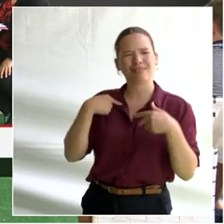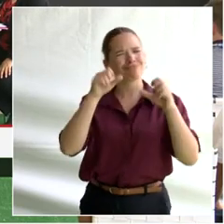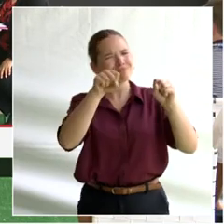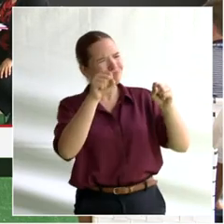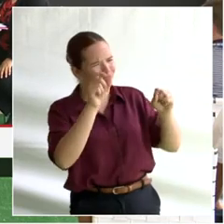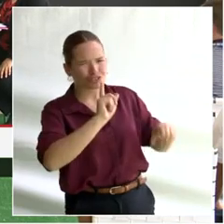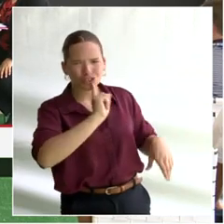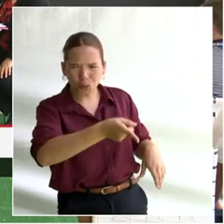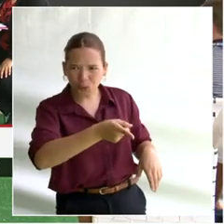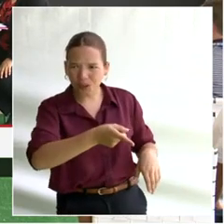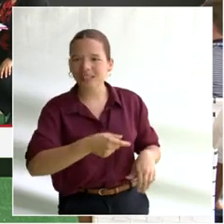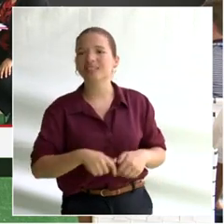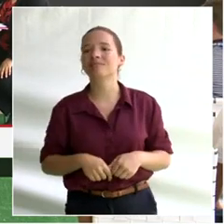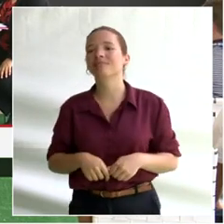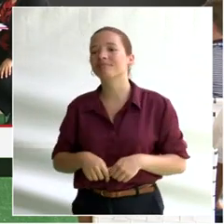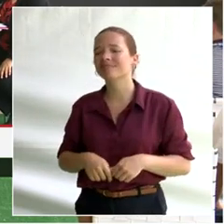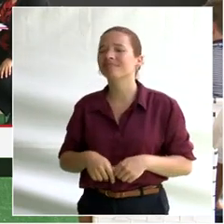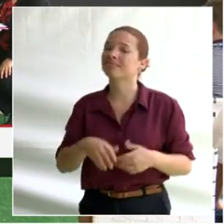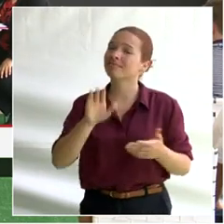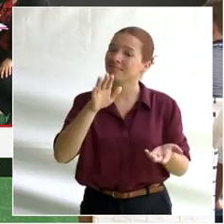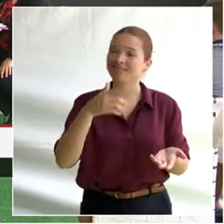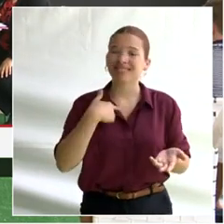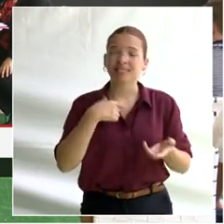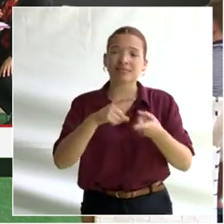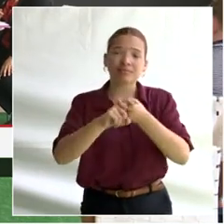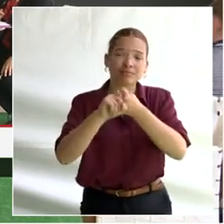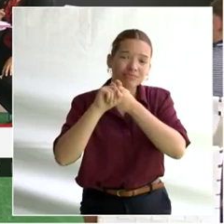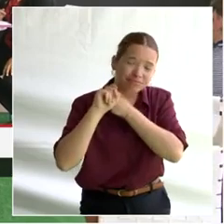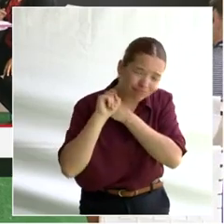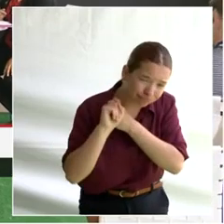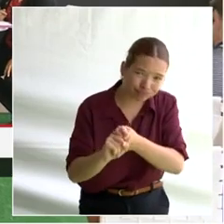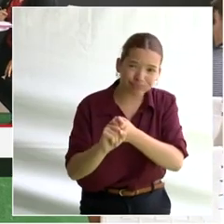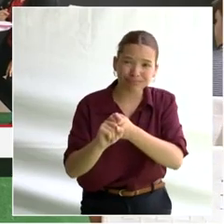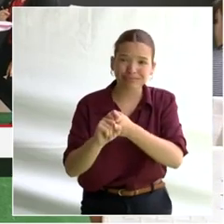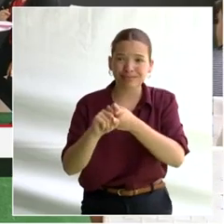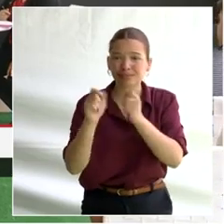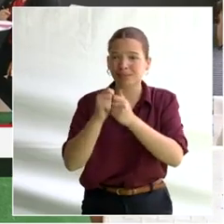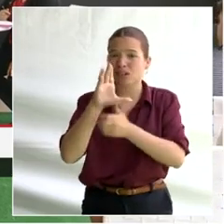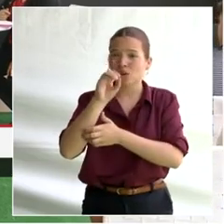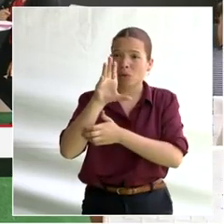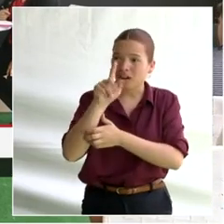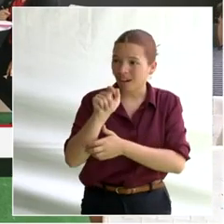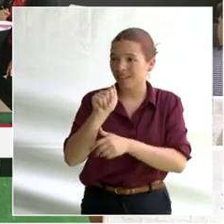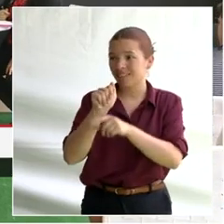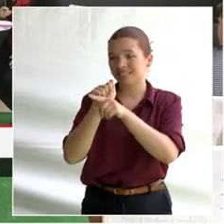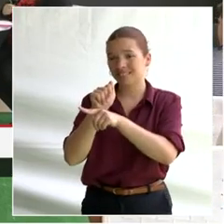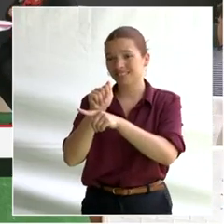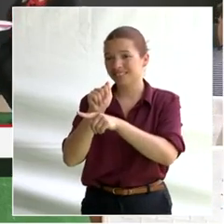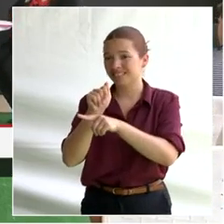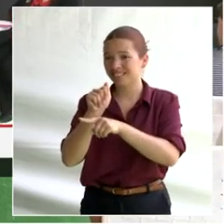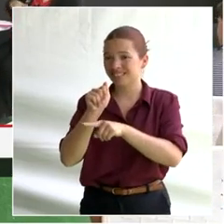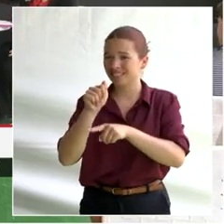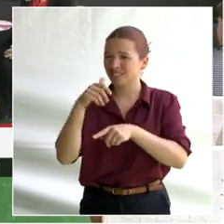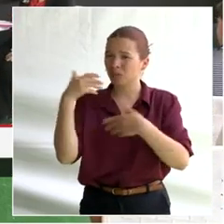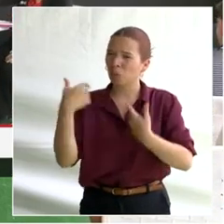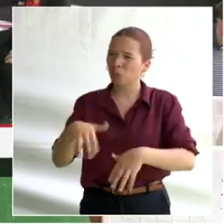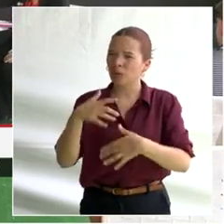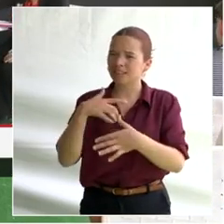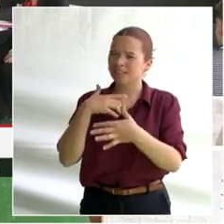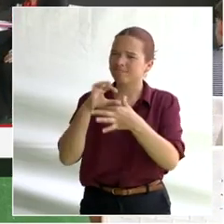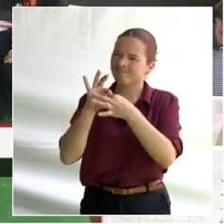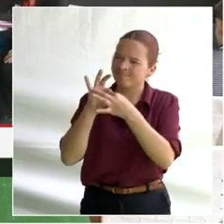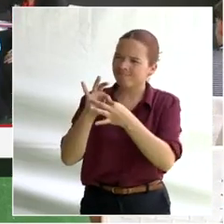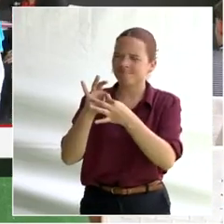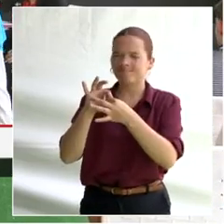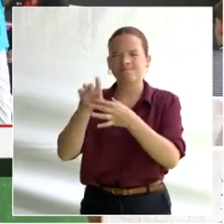Cora. Cora was the former First Lady of Washington, D.C., and has dedicated her life to helping kids in our city and combining that with